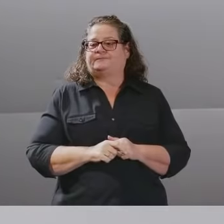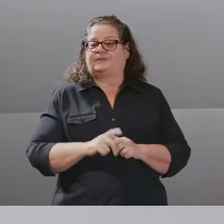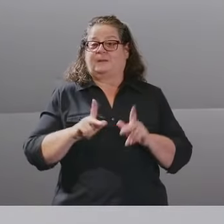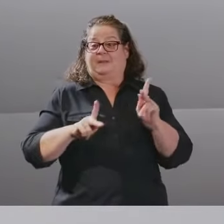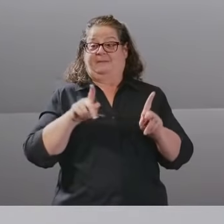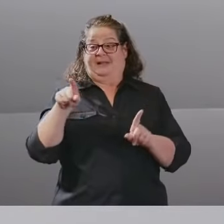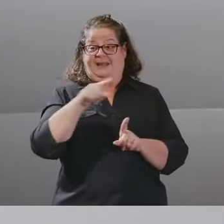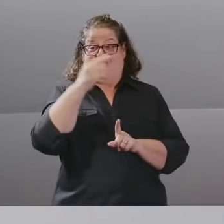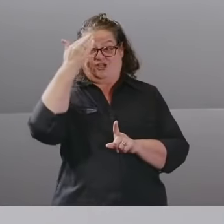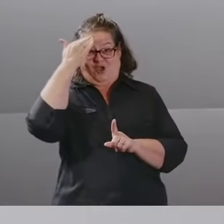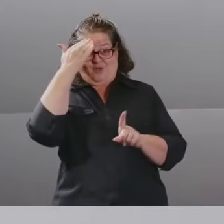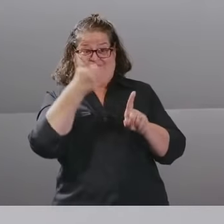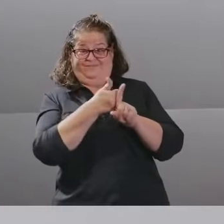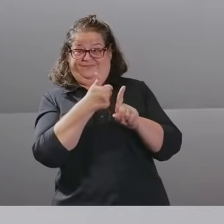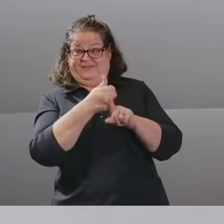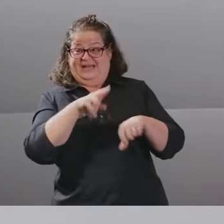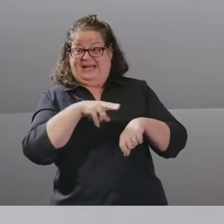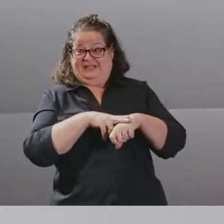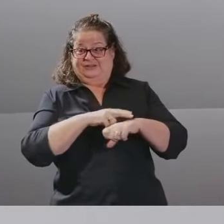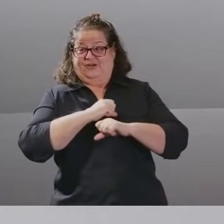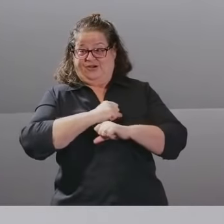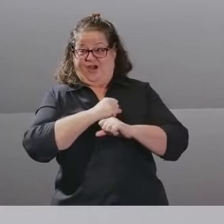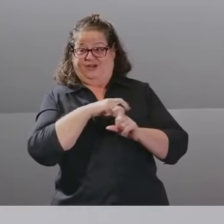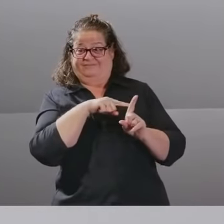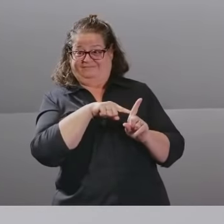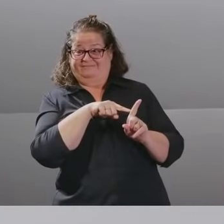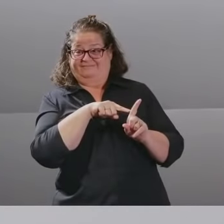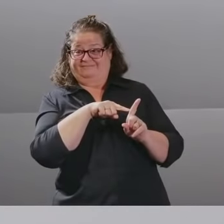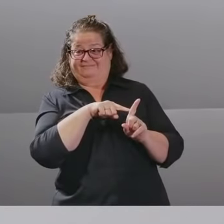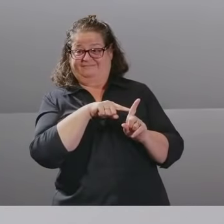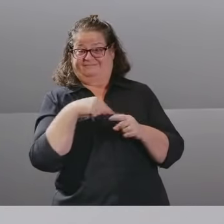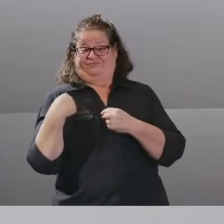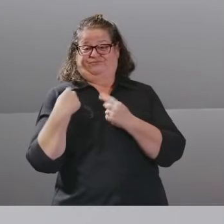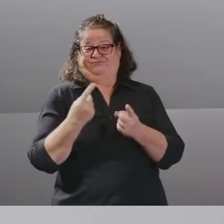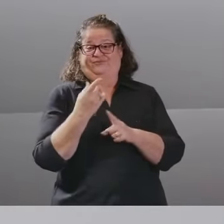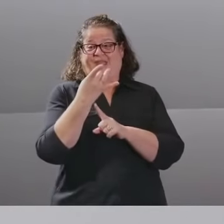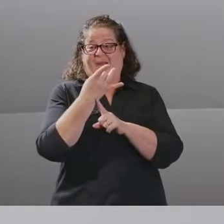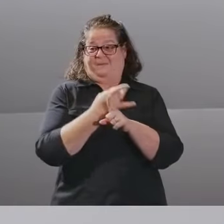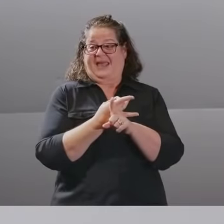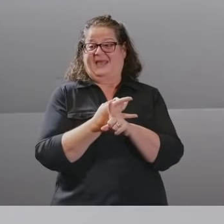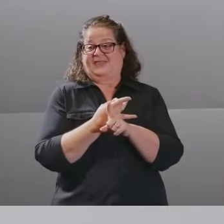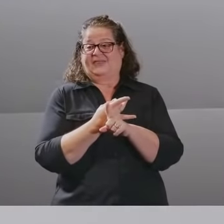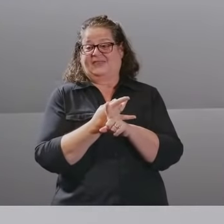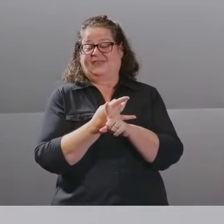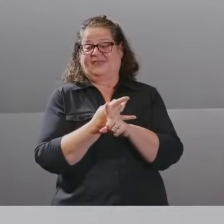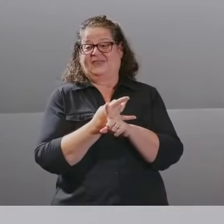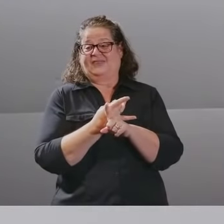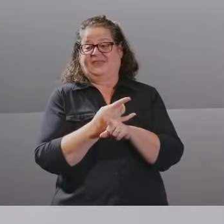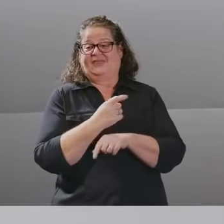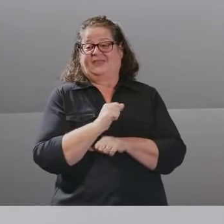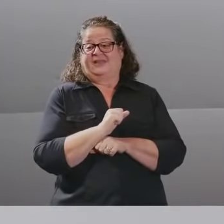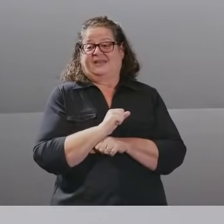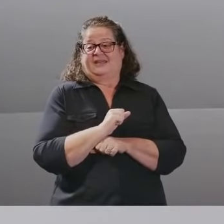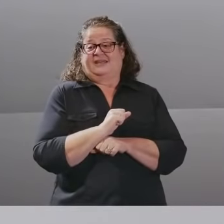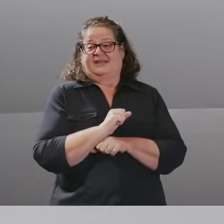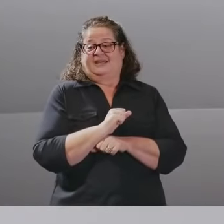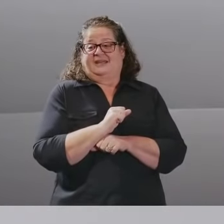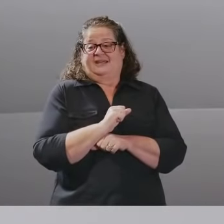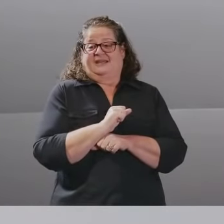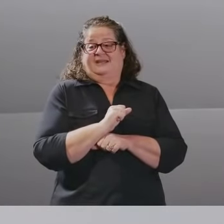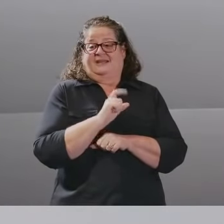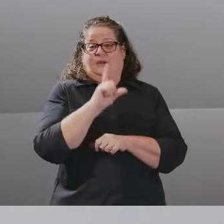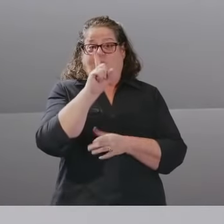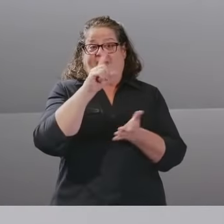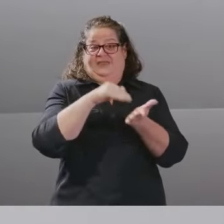say, over the last 8 months, we have deployed nearly 1,000 of them just for this response alone. And as the governor mentioned